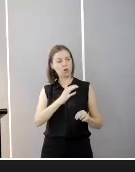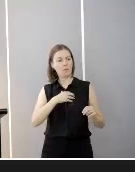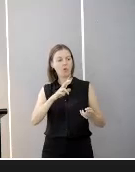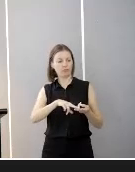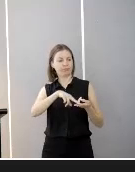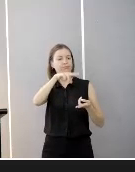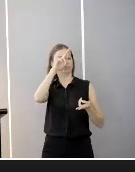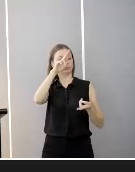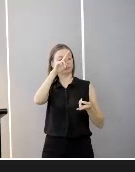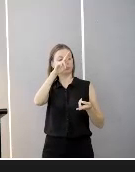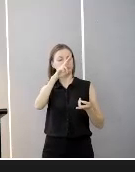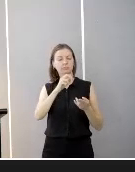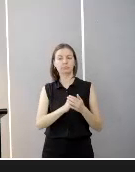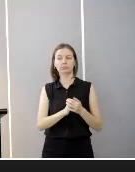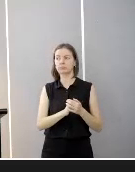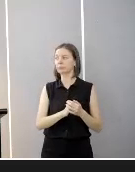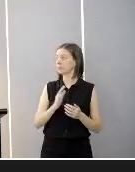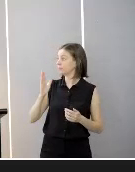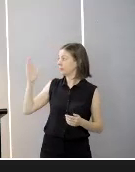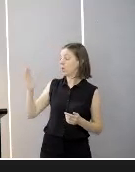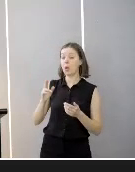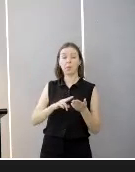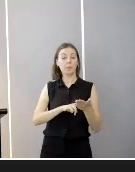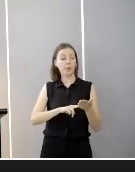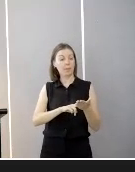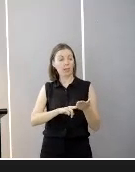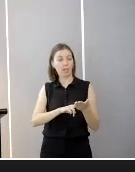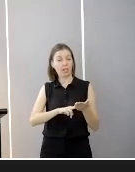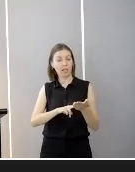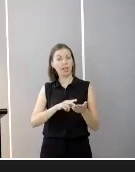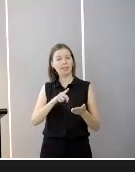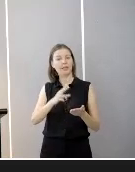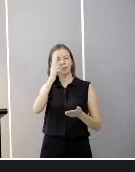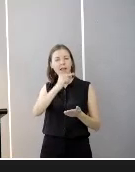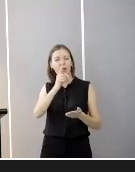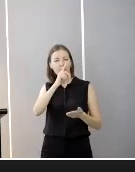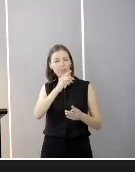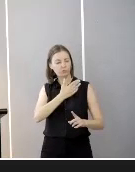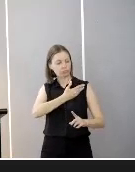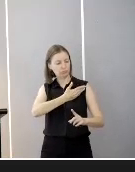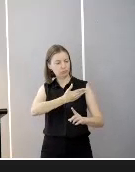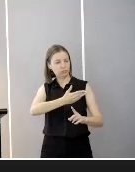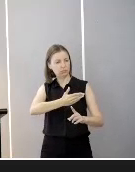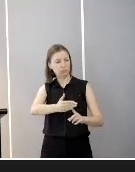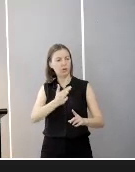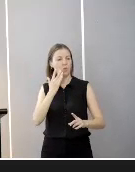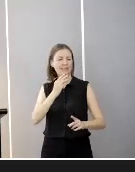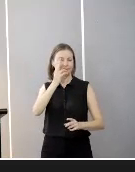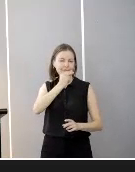higher. So these studies in purple follow typically young people over time through adolescence, and they find